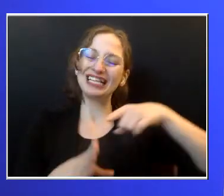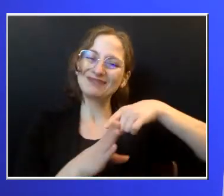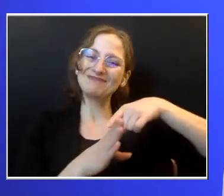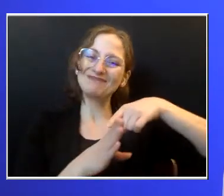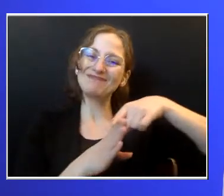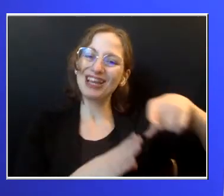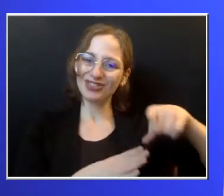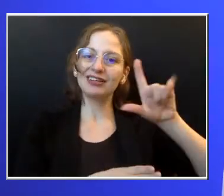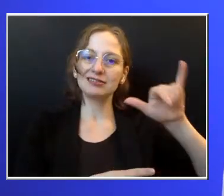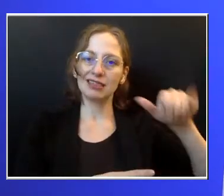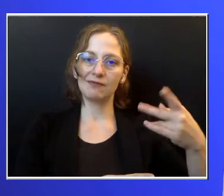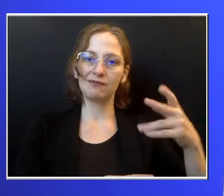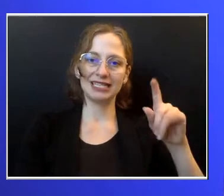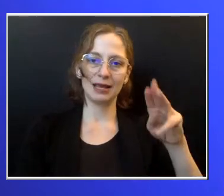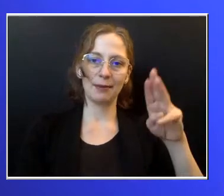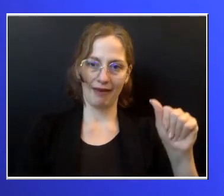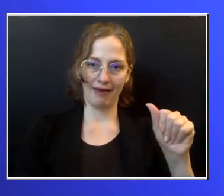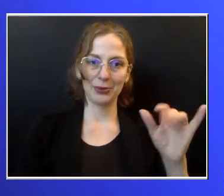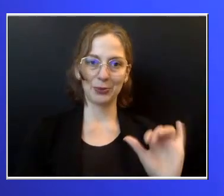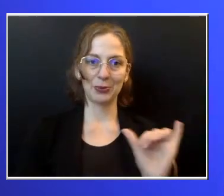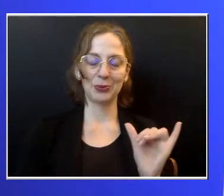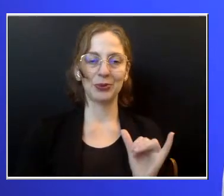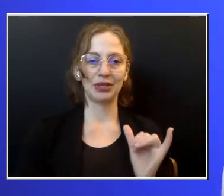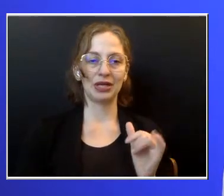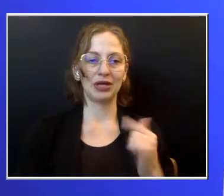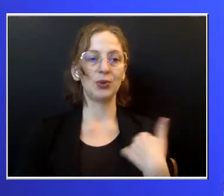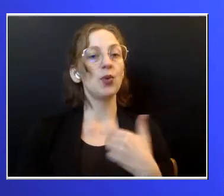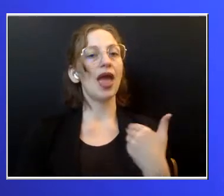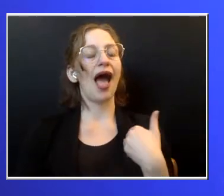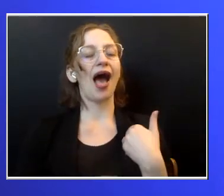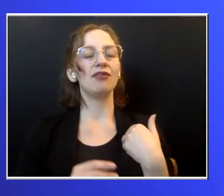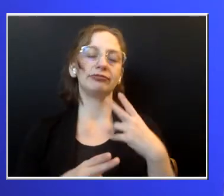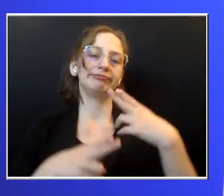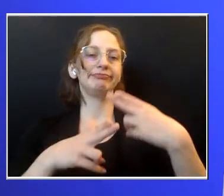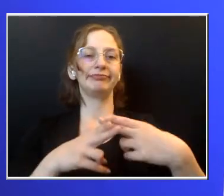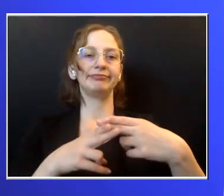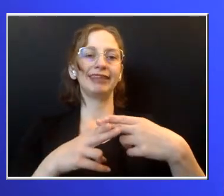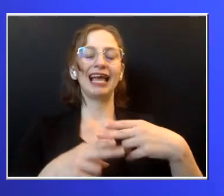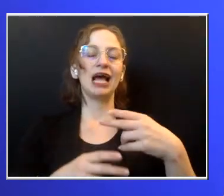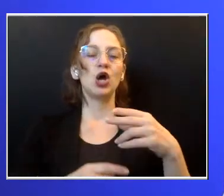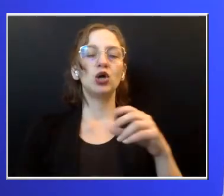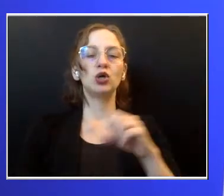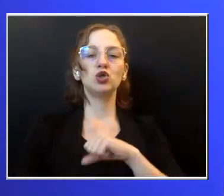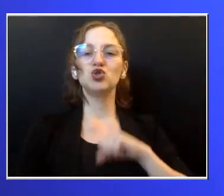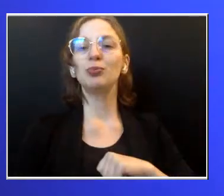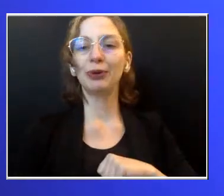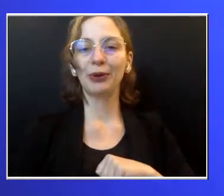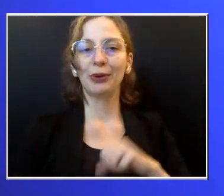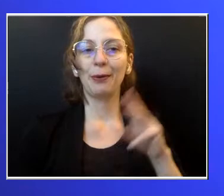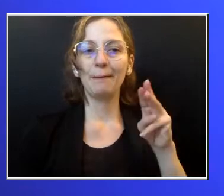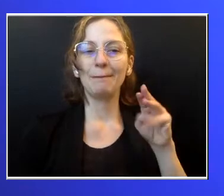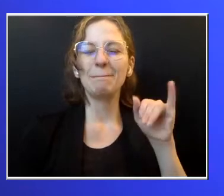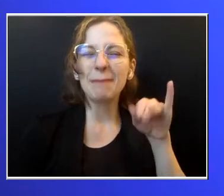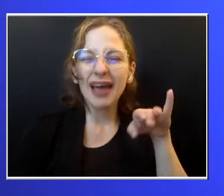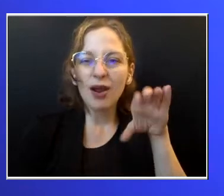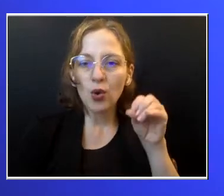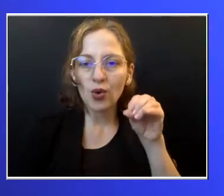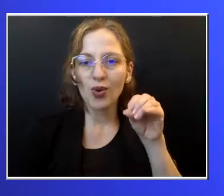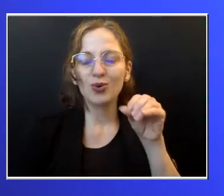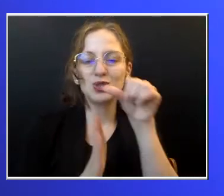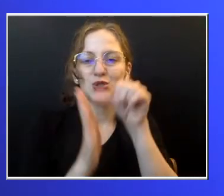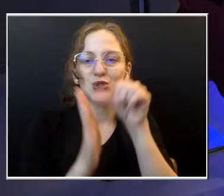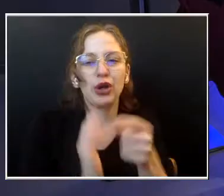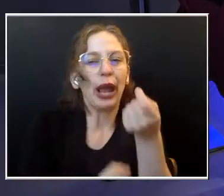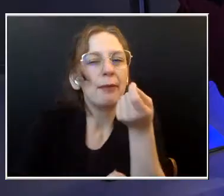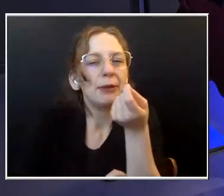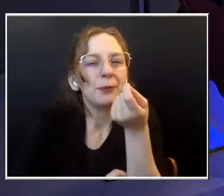to as super microsurgery because the little lymphatics are so tiny. So we've got great options in many cases. Yeah, we